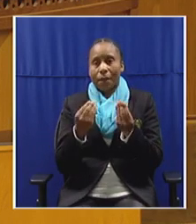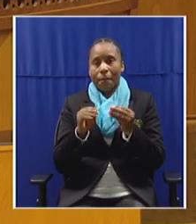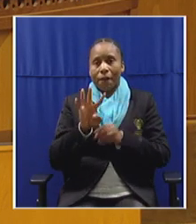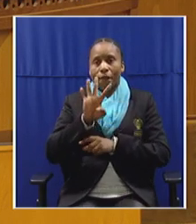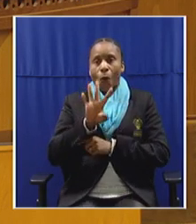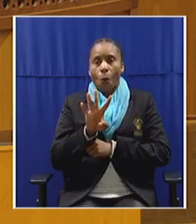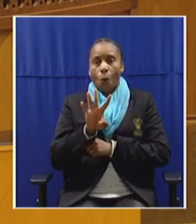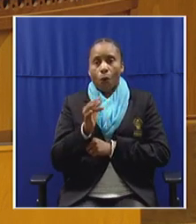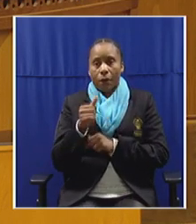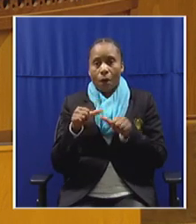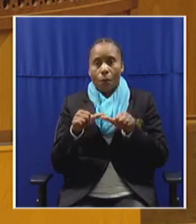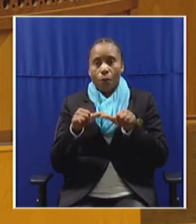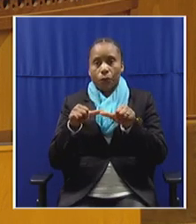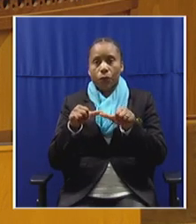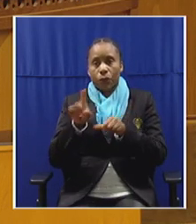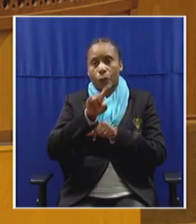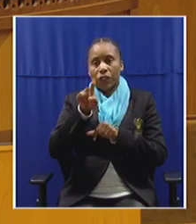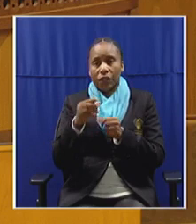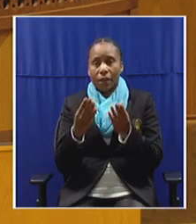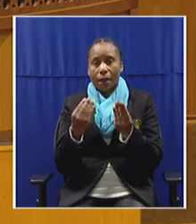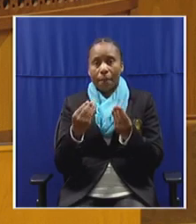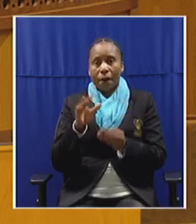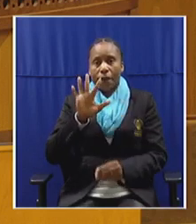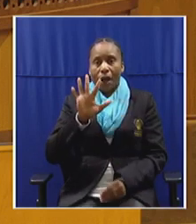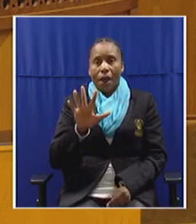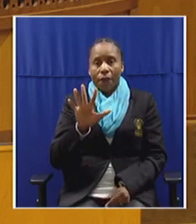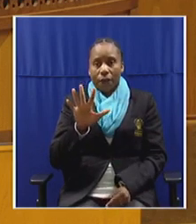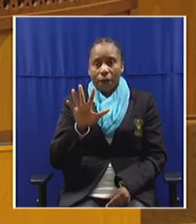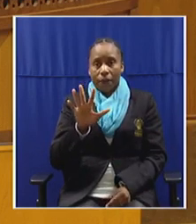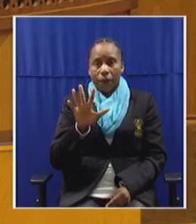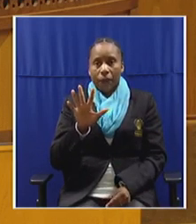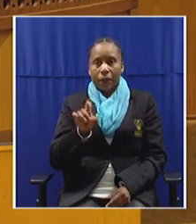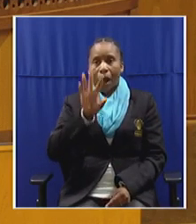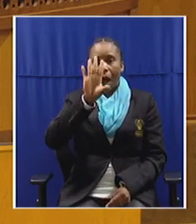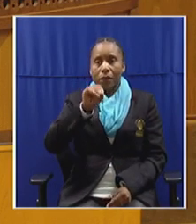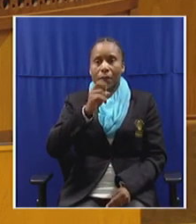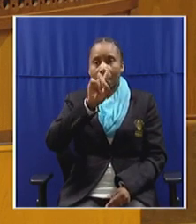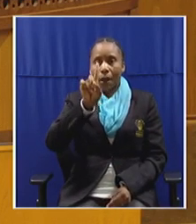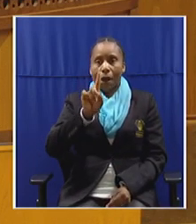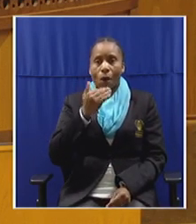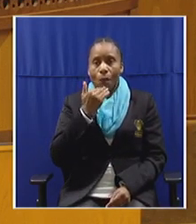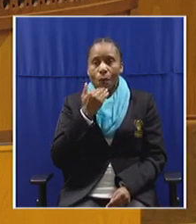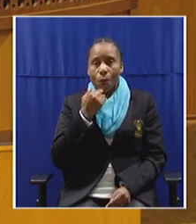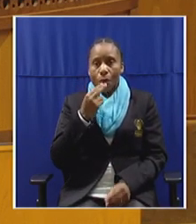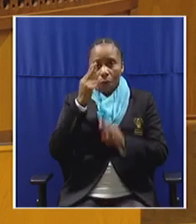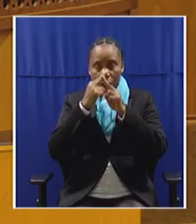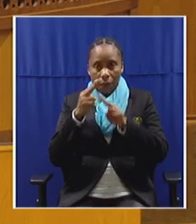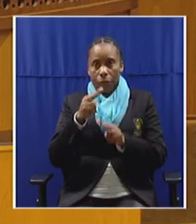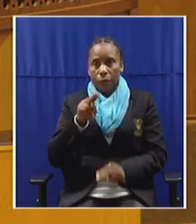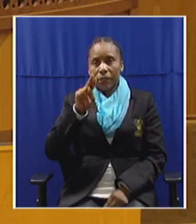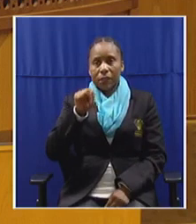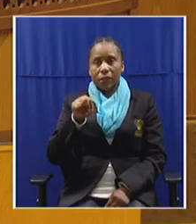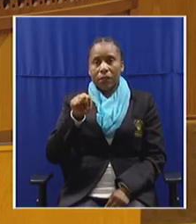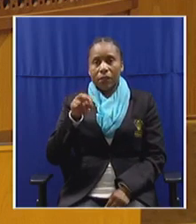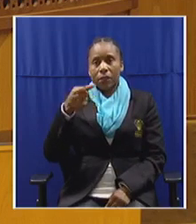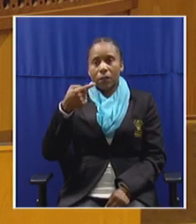We proceed to question number 5. It was put to you by the Honorable Ngwezi. Deputy President.